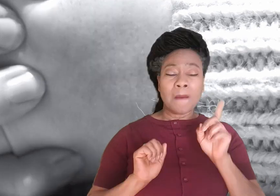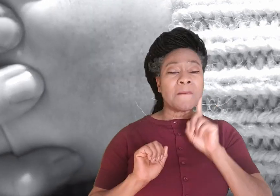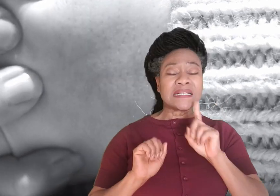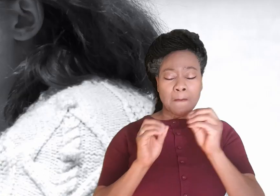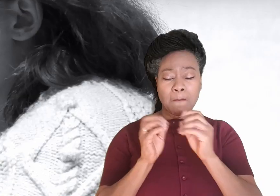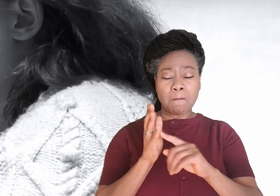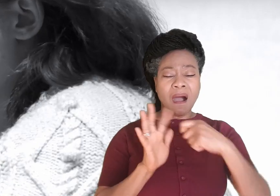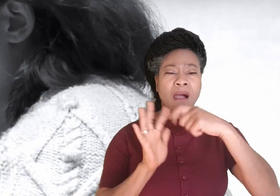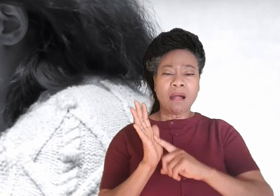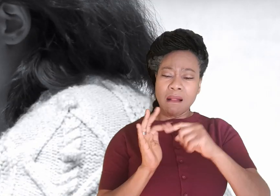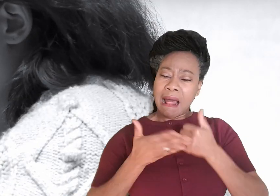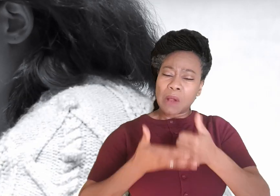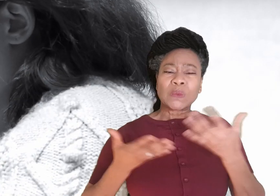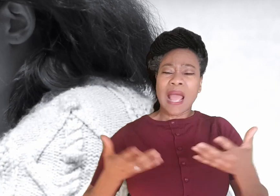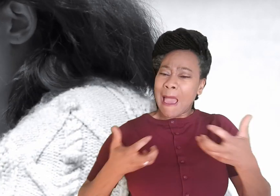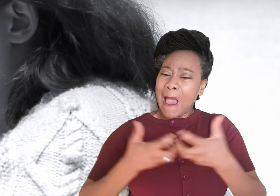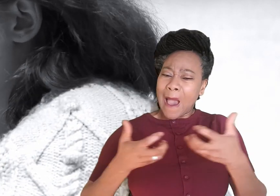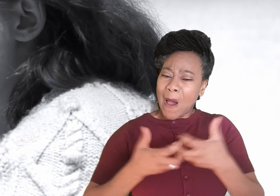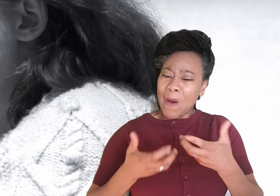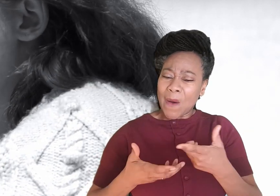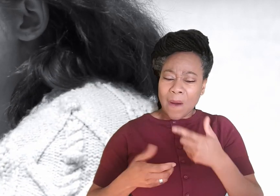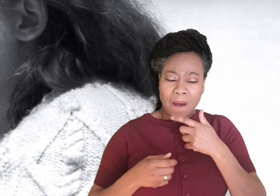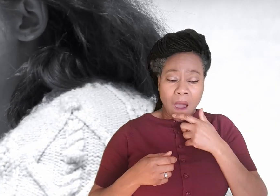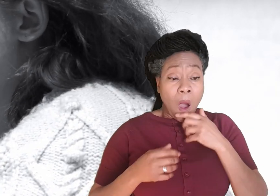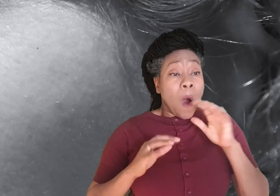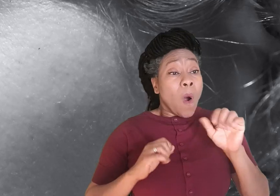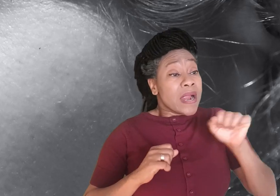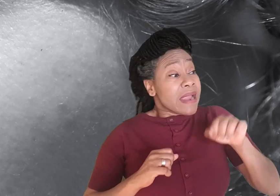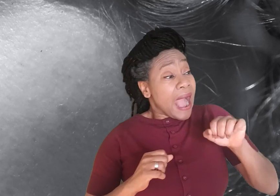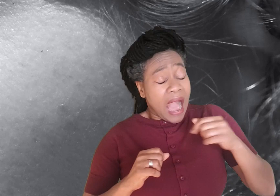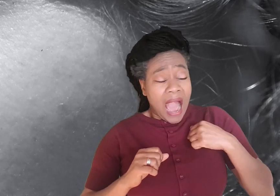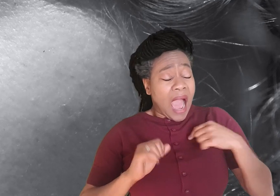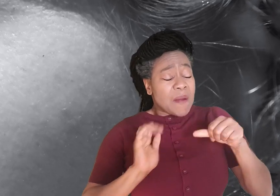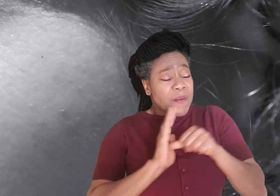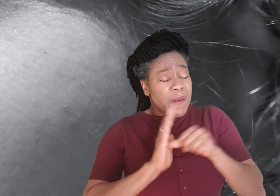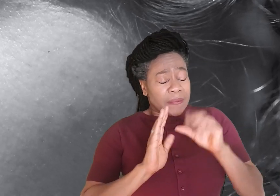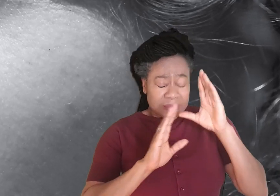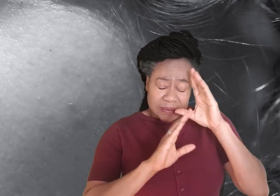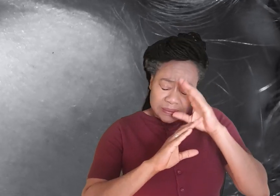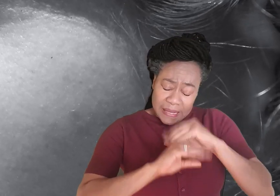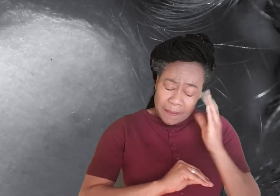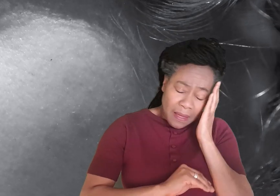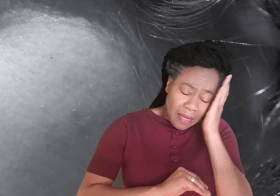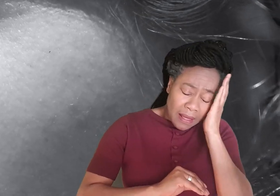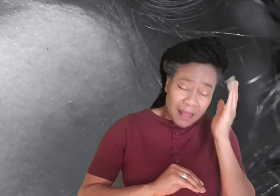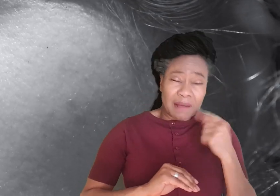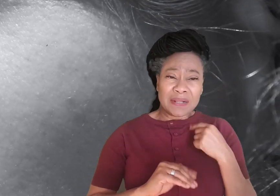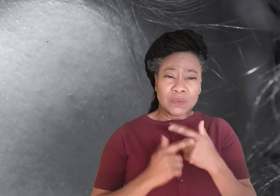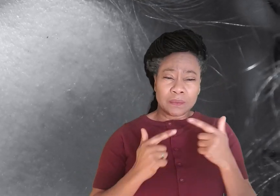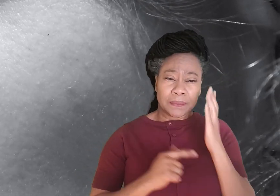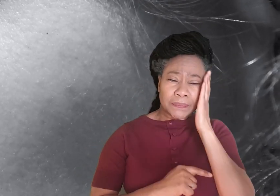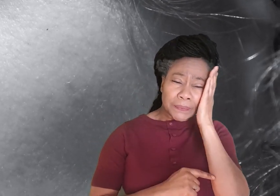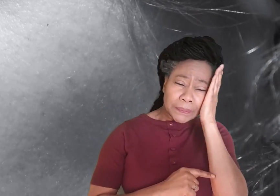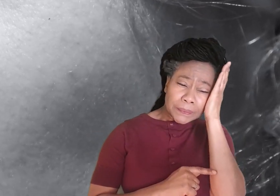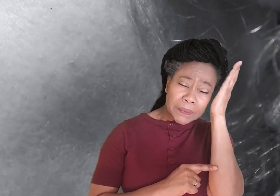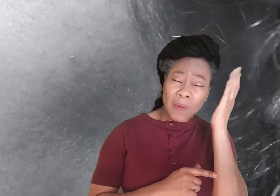Miss Buckle? Oh, yeah, so I've been having trouble sleeping. Well, I sleep too much, probably. I'm just